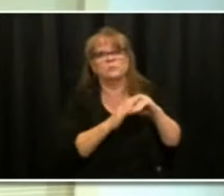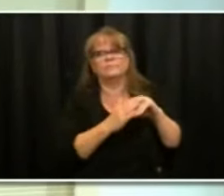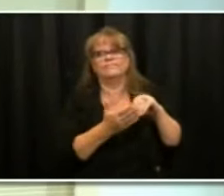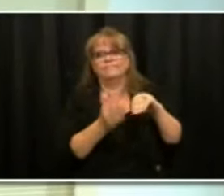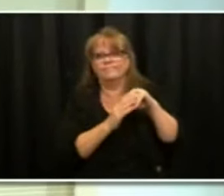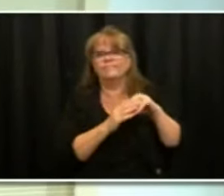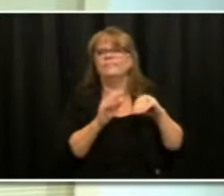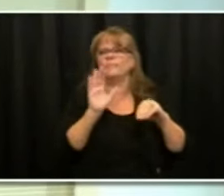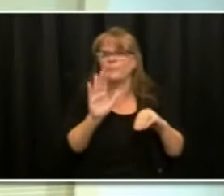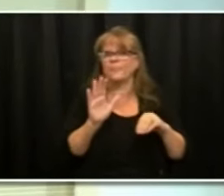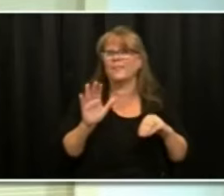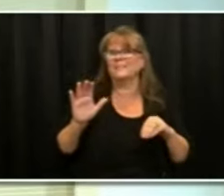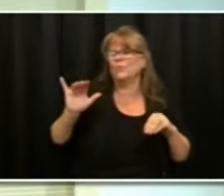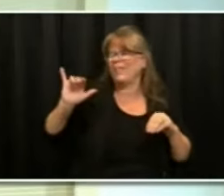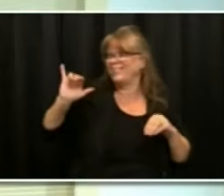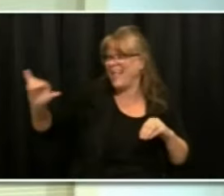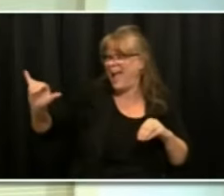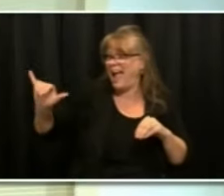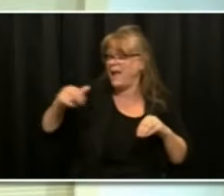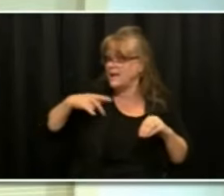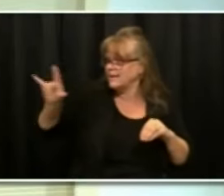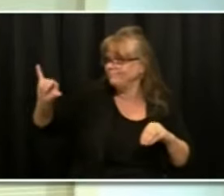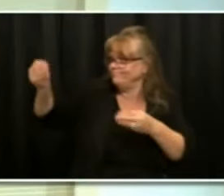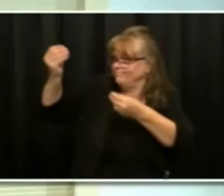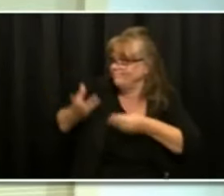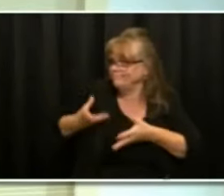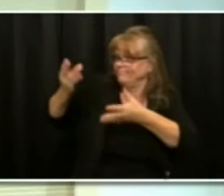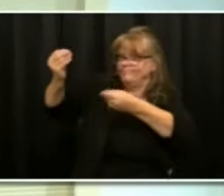for Coloradans and what our future looks like. Dr. Herlihy.